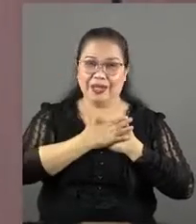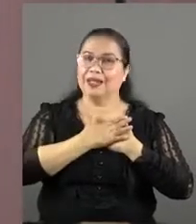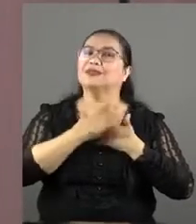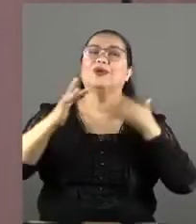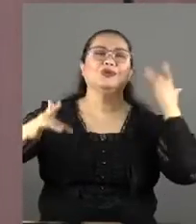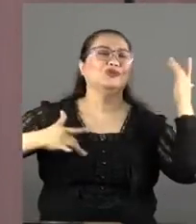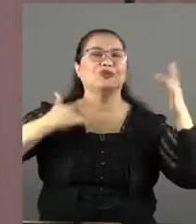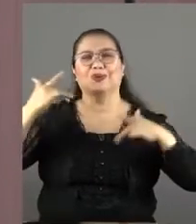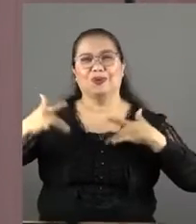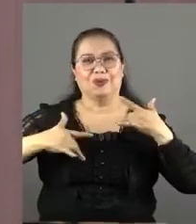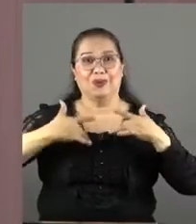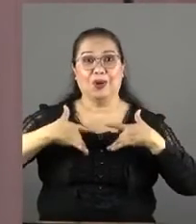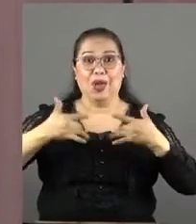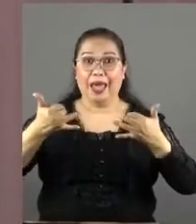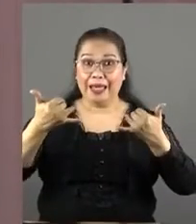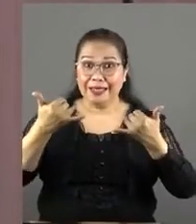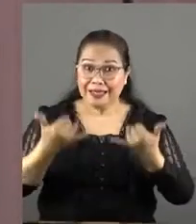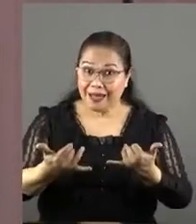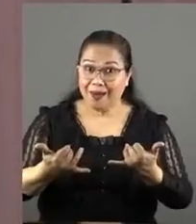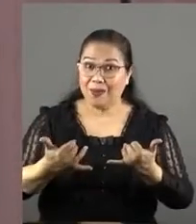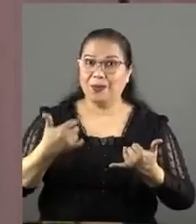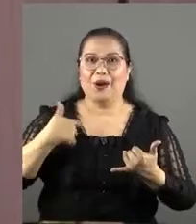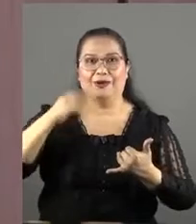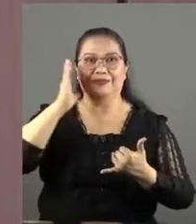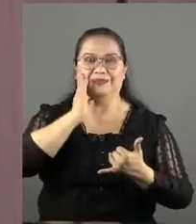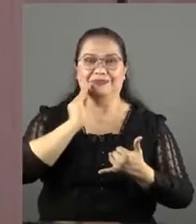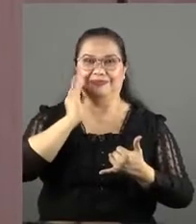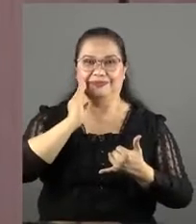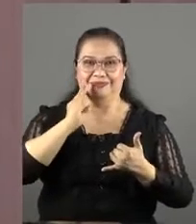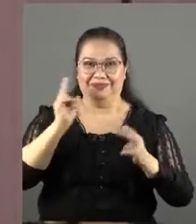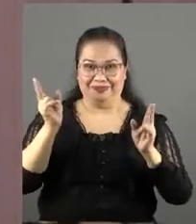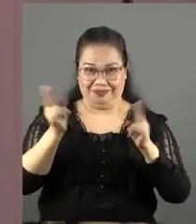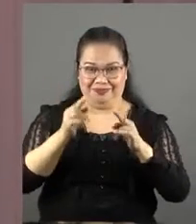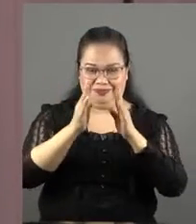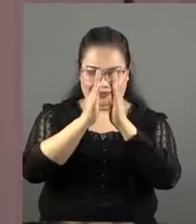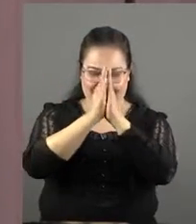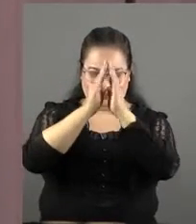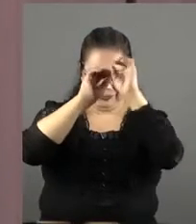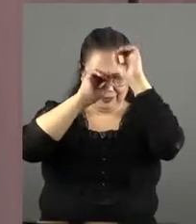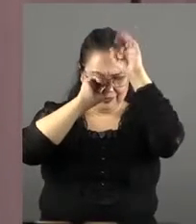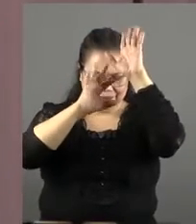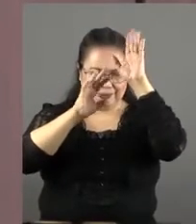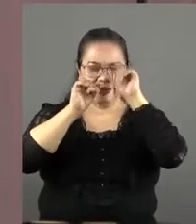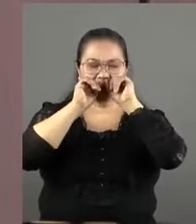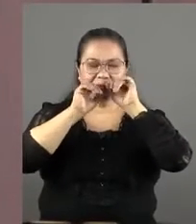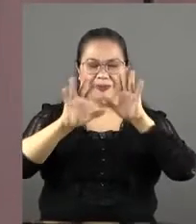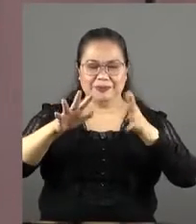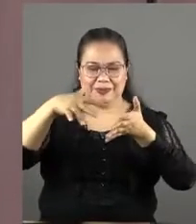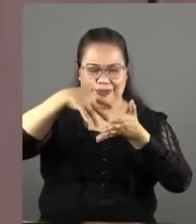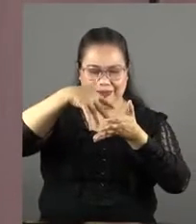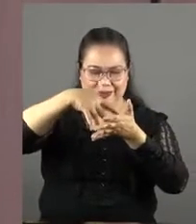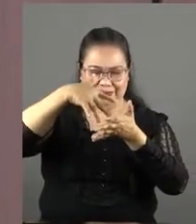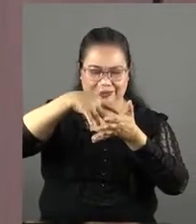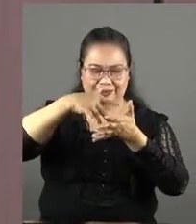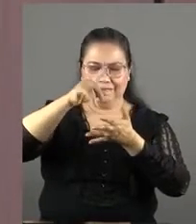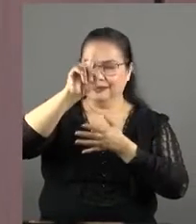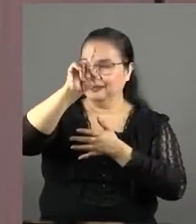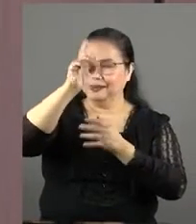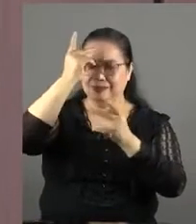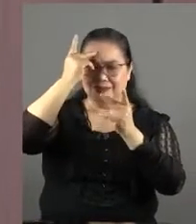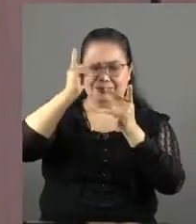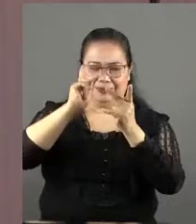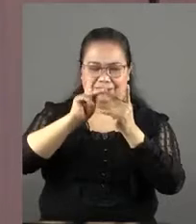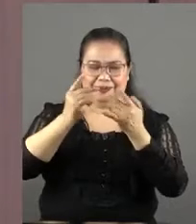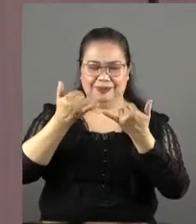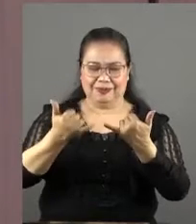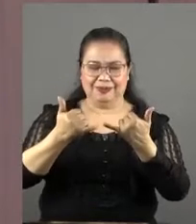joy for the present. A quick word of prayer. Dear Father, bless this study. The only purpose of